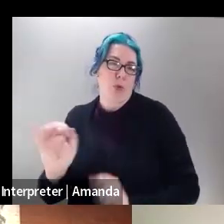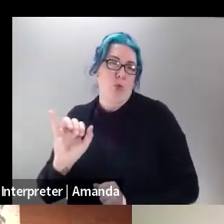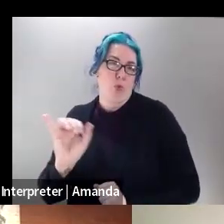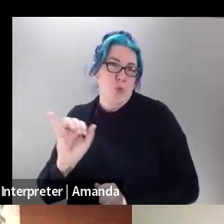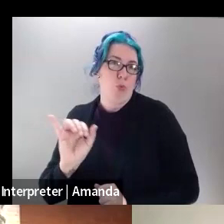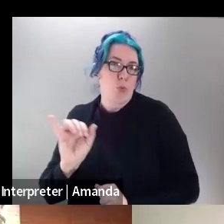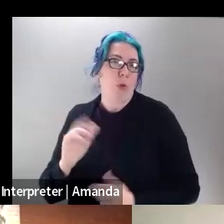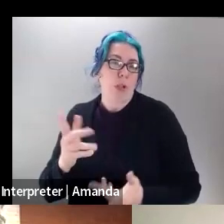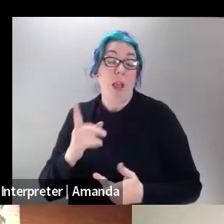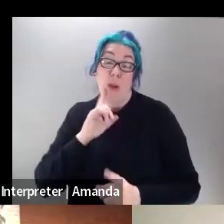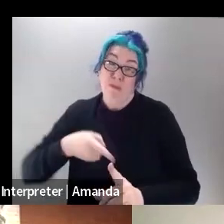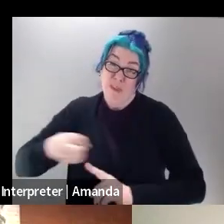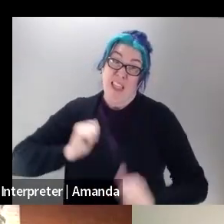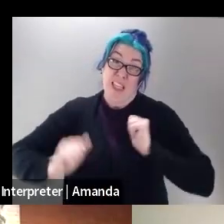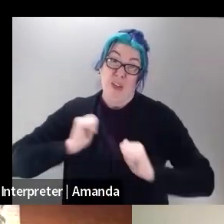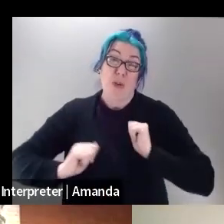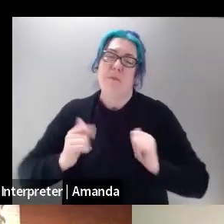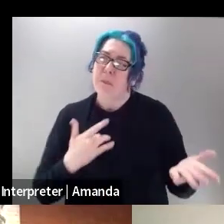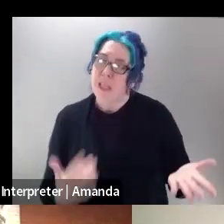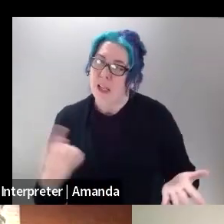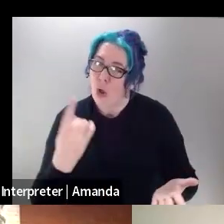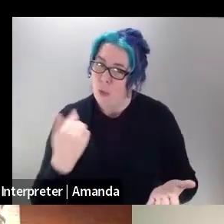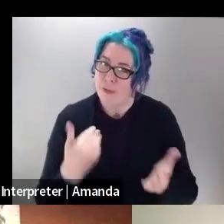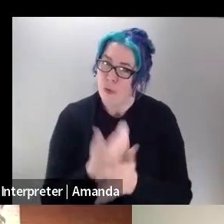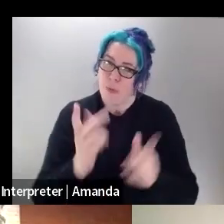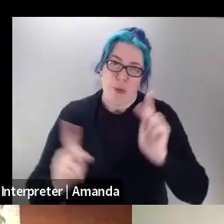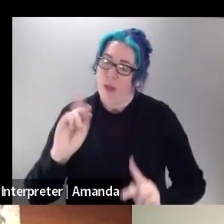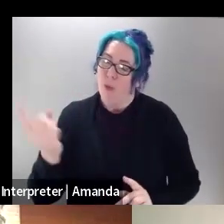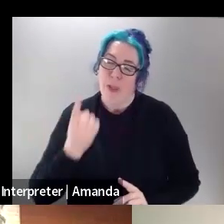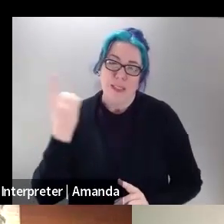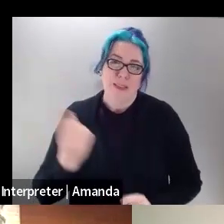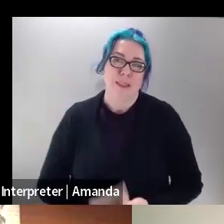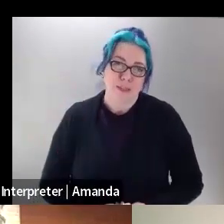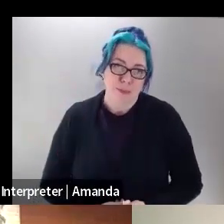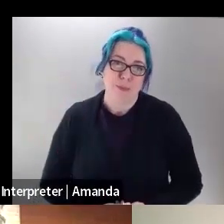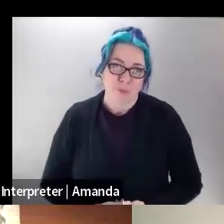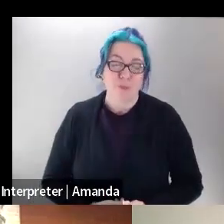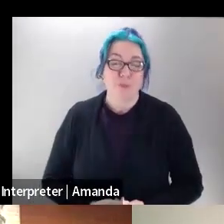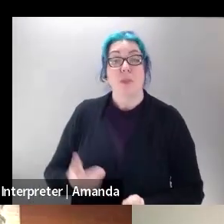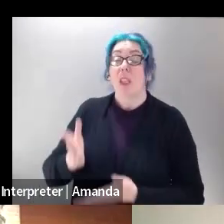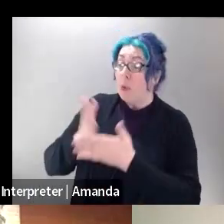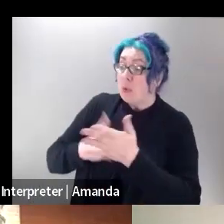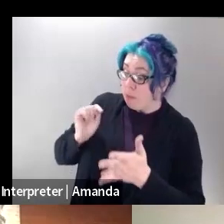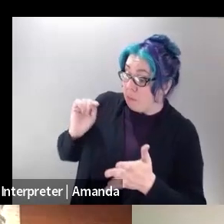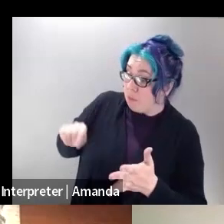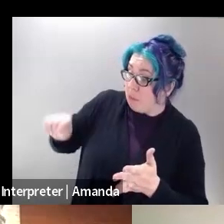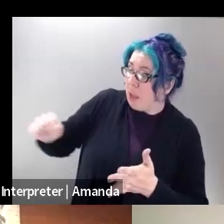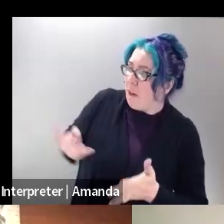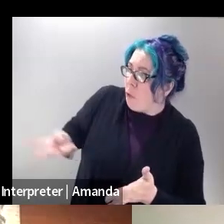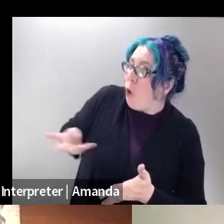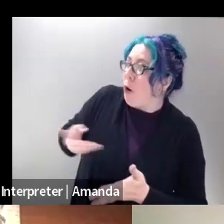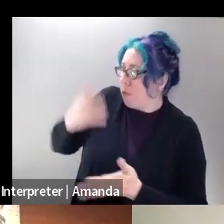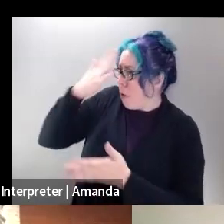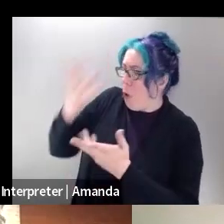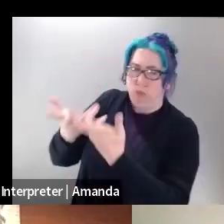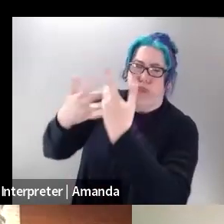theater practice, there's some new people too. And maybe this constellation of humans has never met before together to work on a